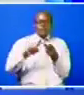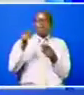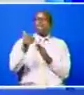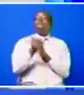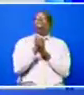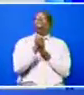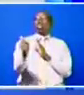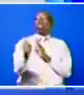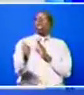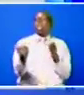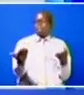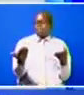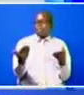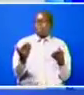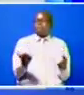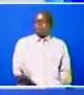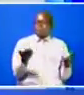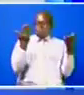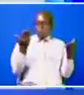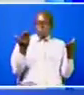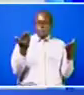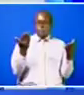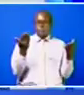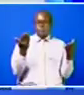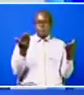skills, competencies to promote